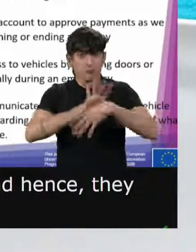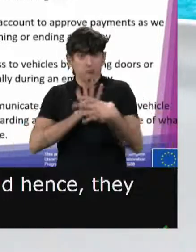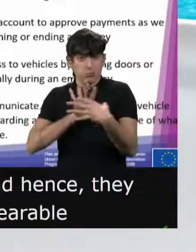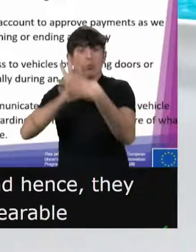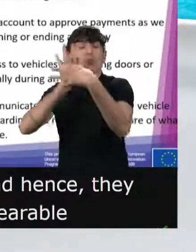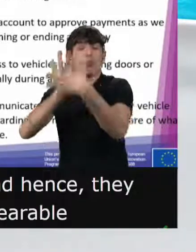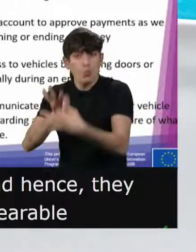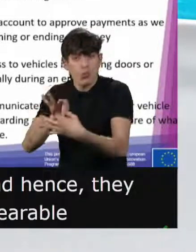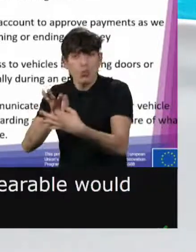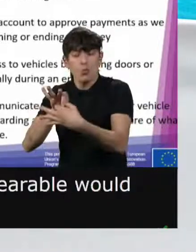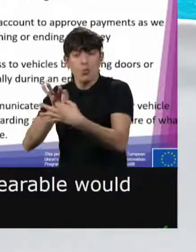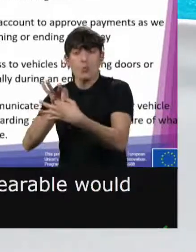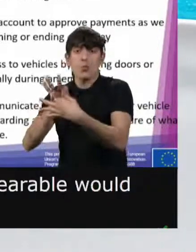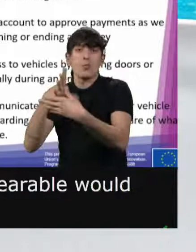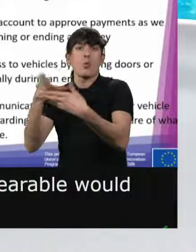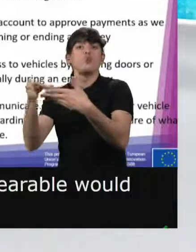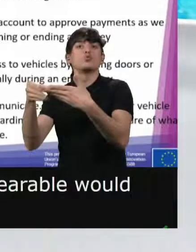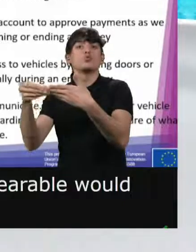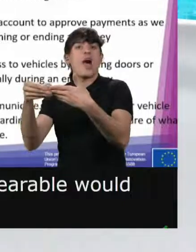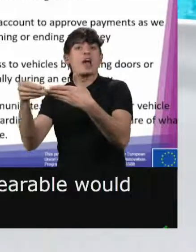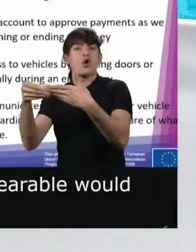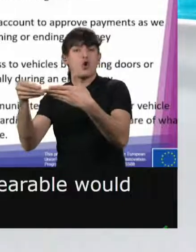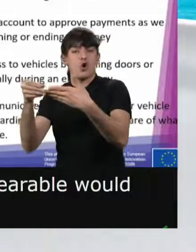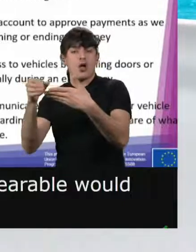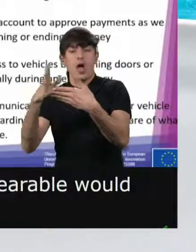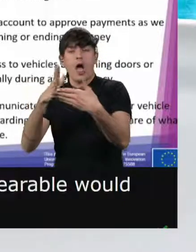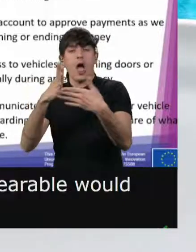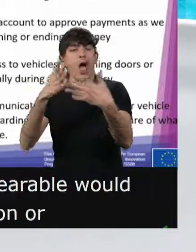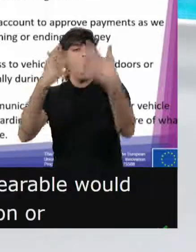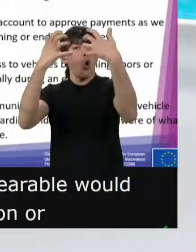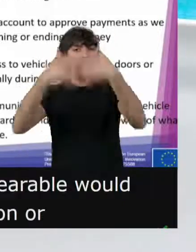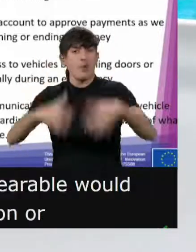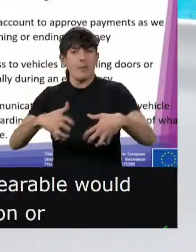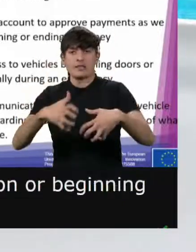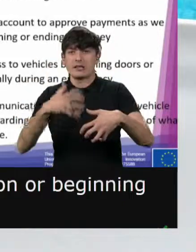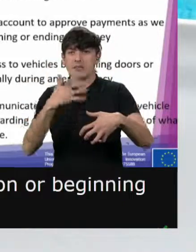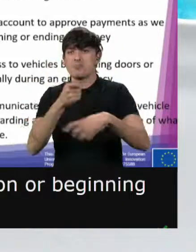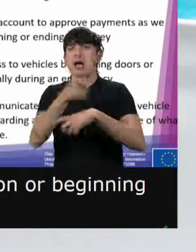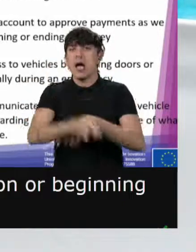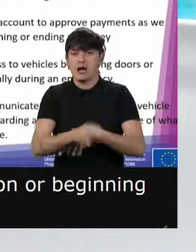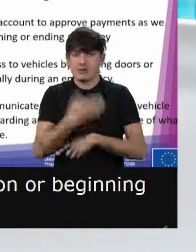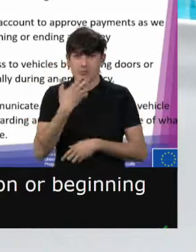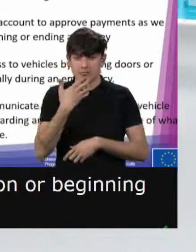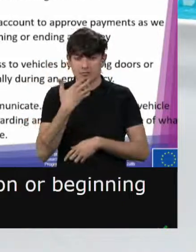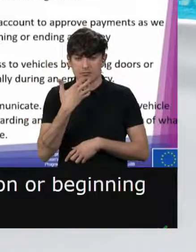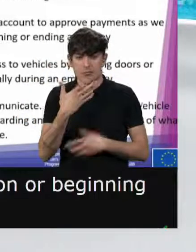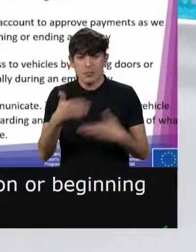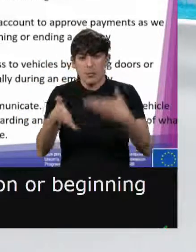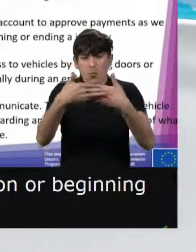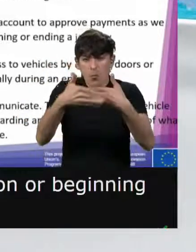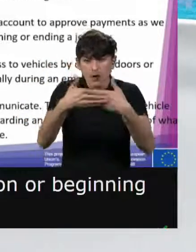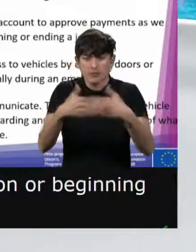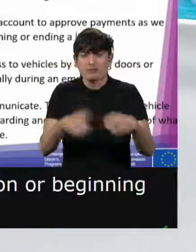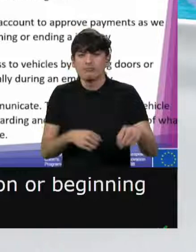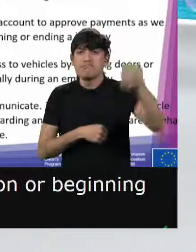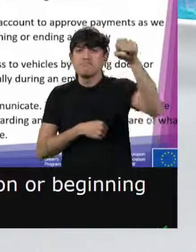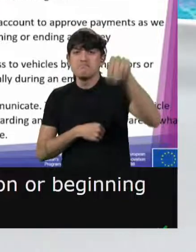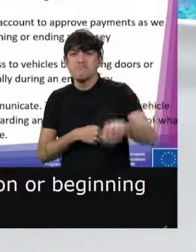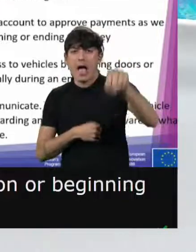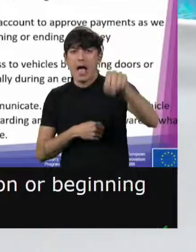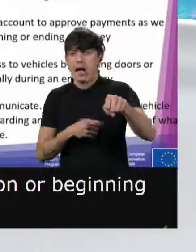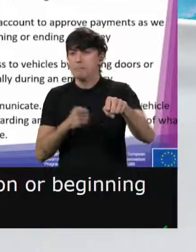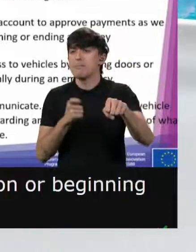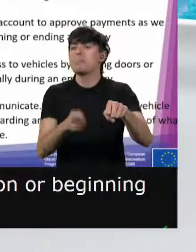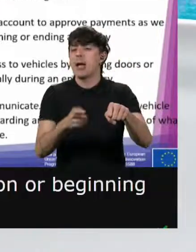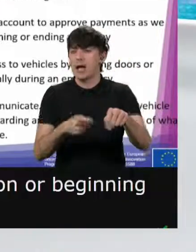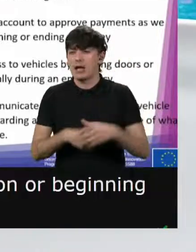or beacon when beginning or ending a journey. But we could actually take that a stage further,